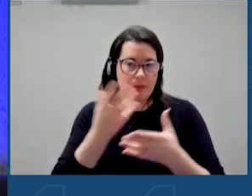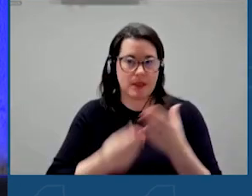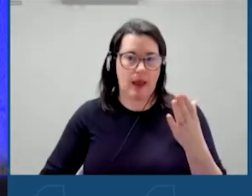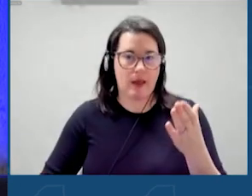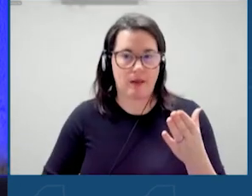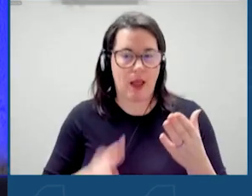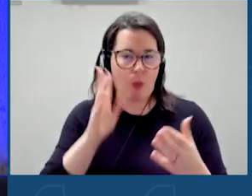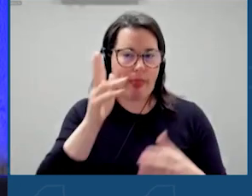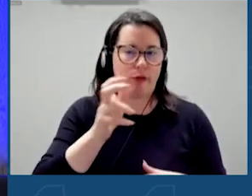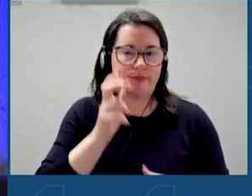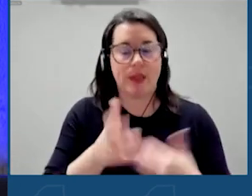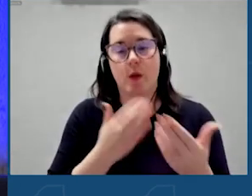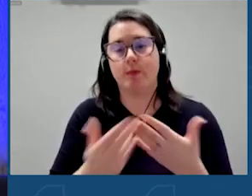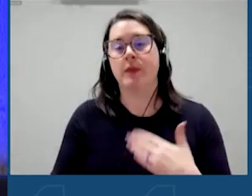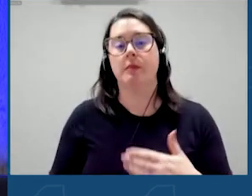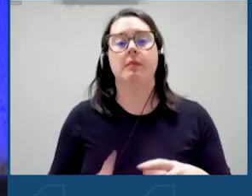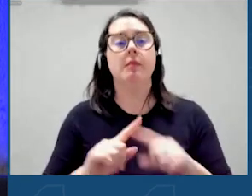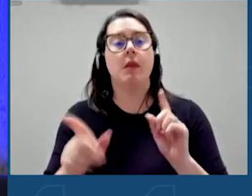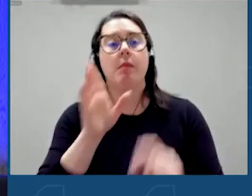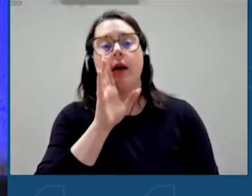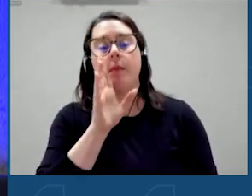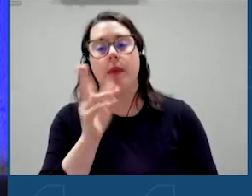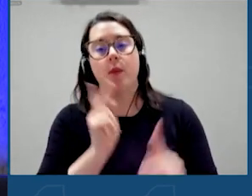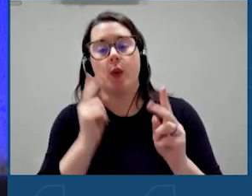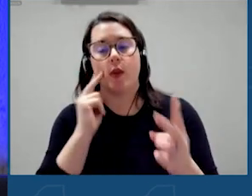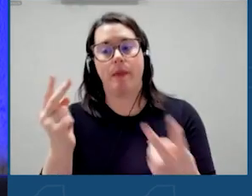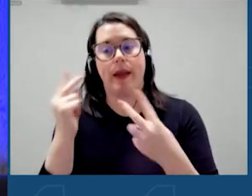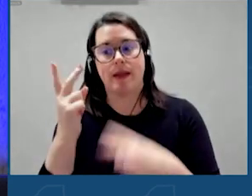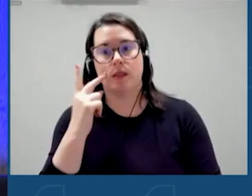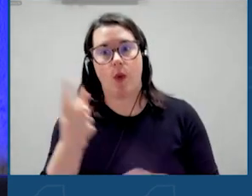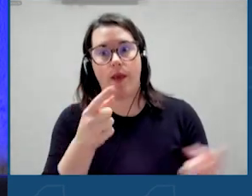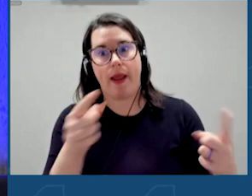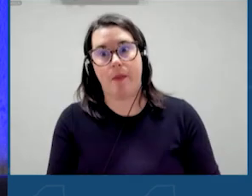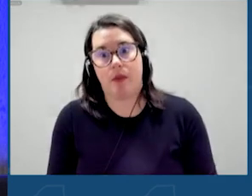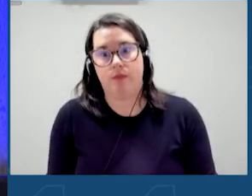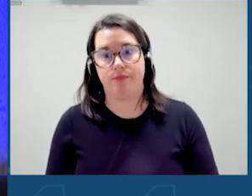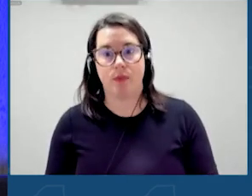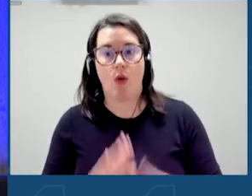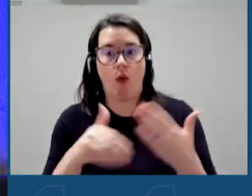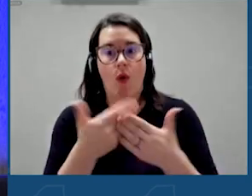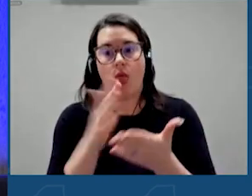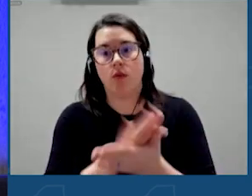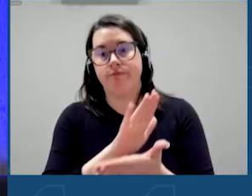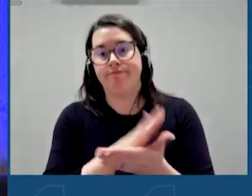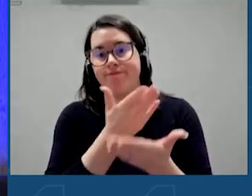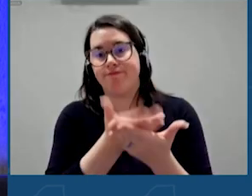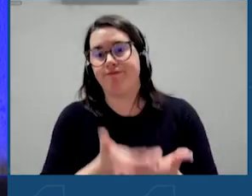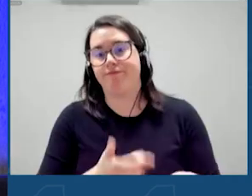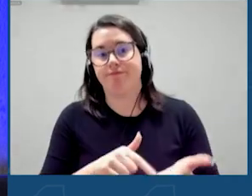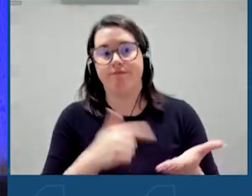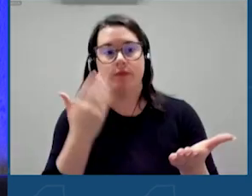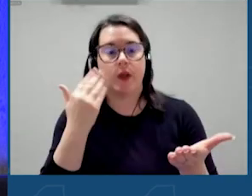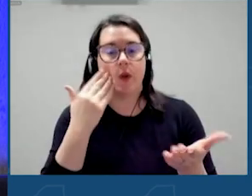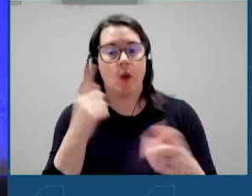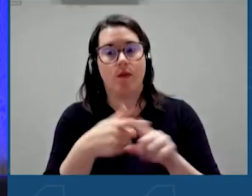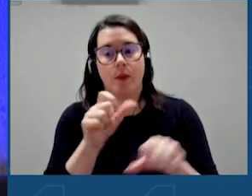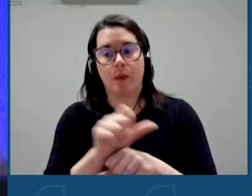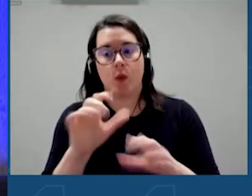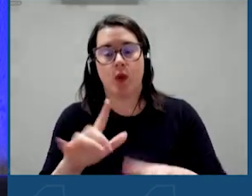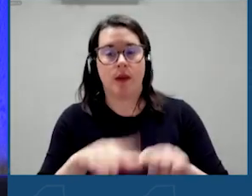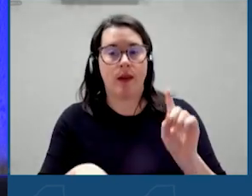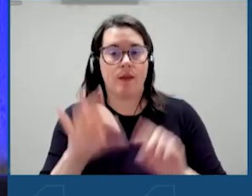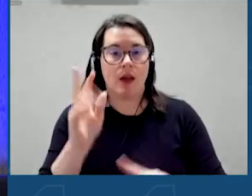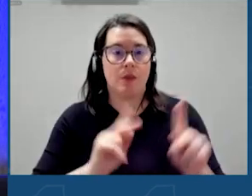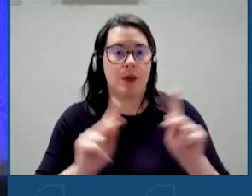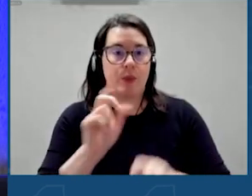somehow. Those who look back at this time and said they saw what was happening, they had all the data, They knew from employers they couldn't find people to work in the